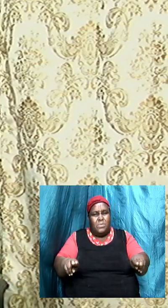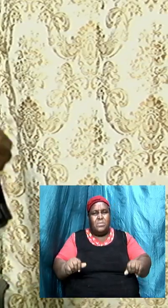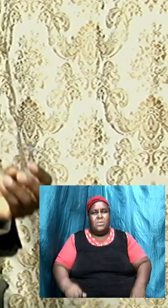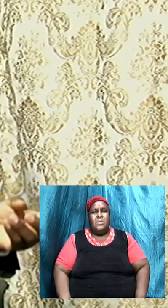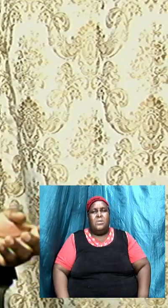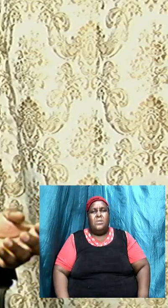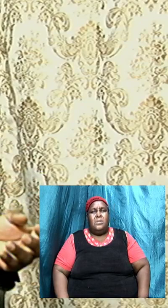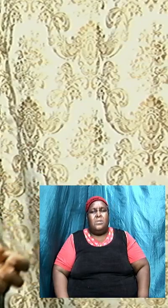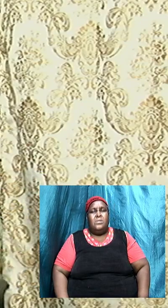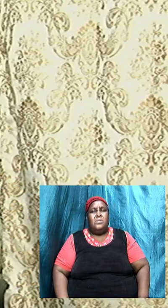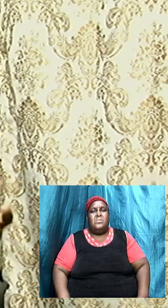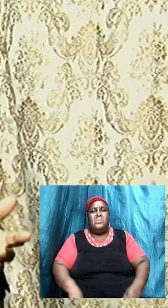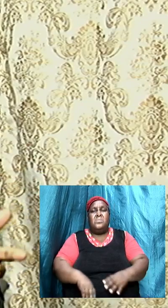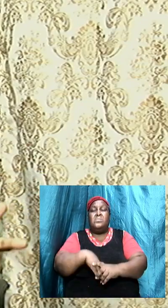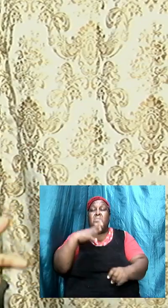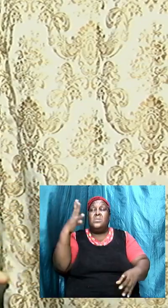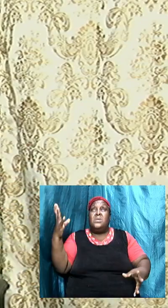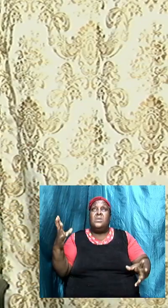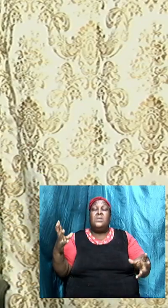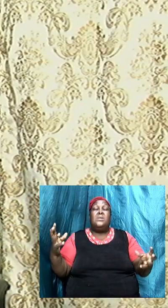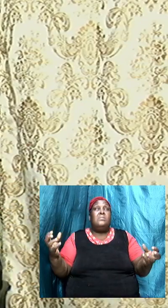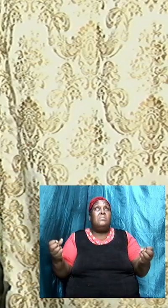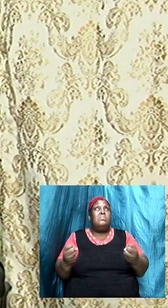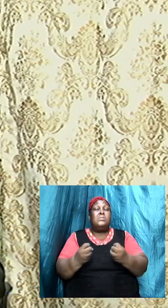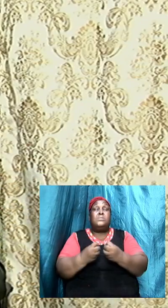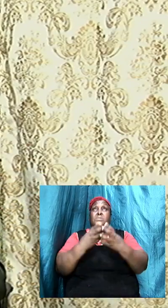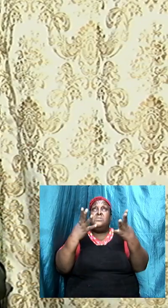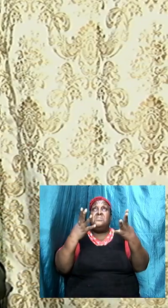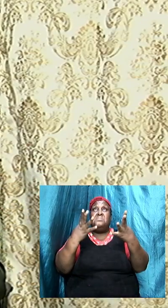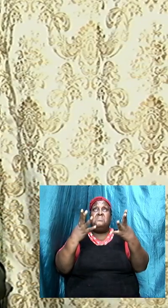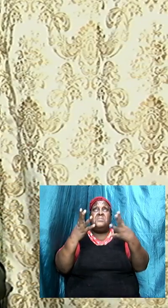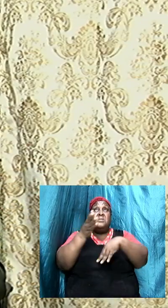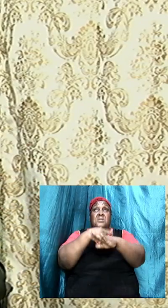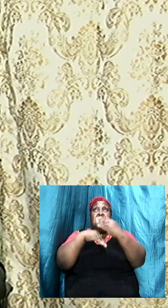of an explosion that the heaven and earth was formed.